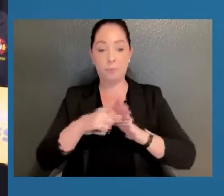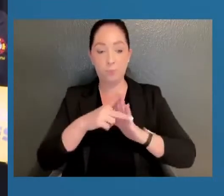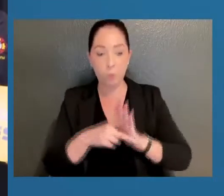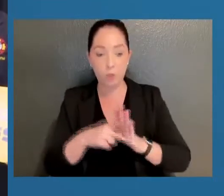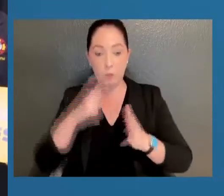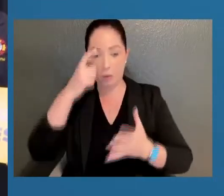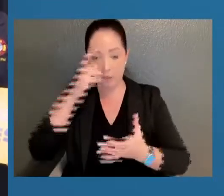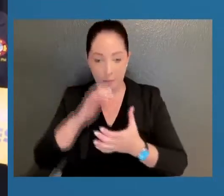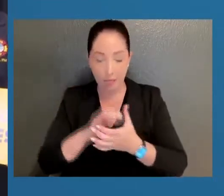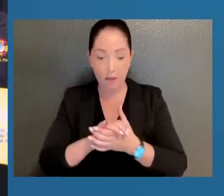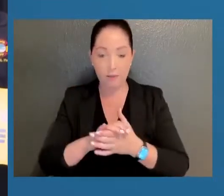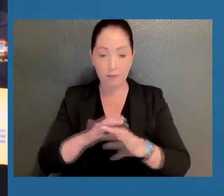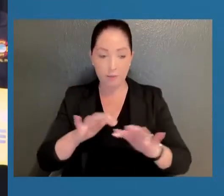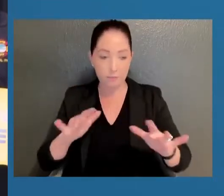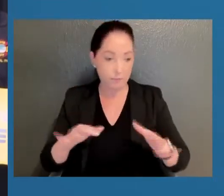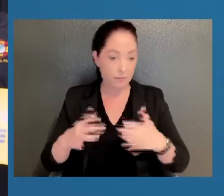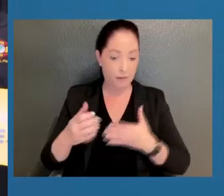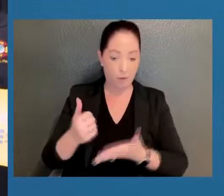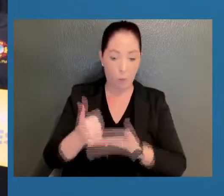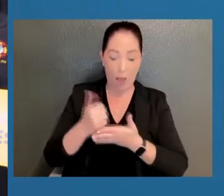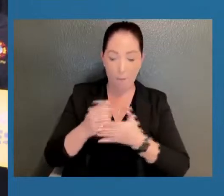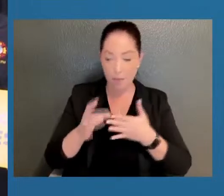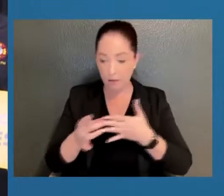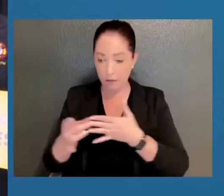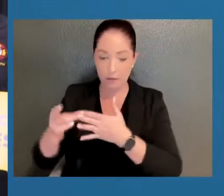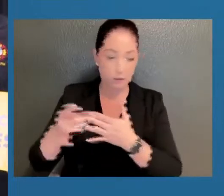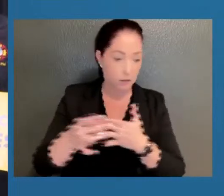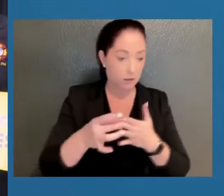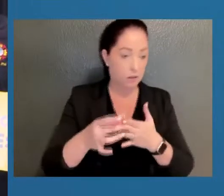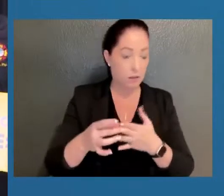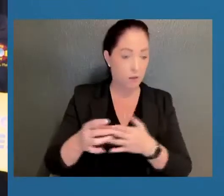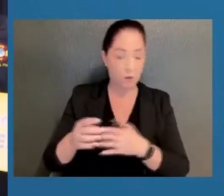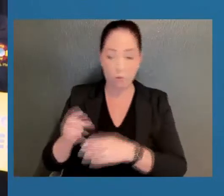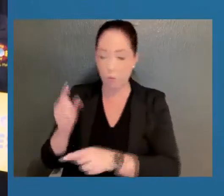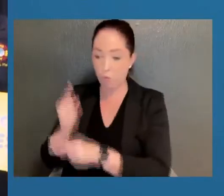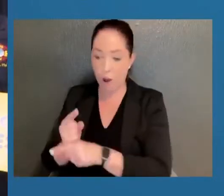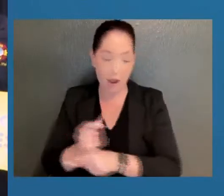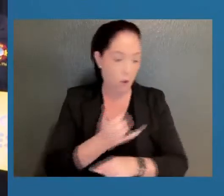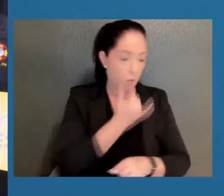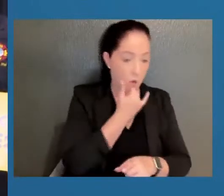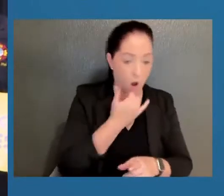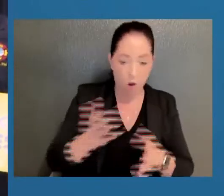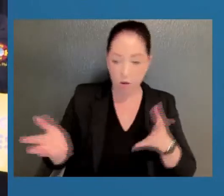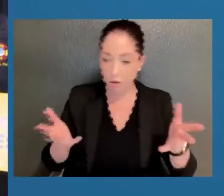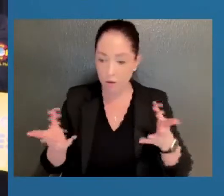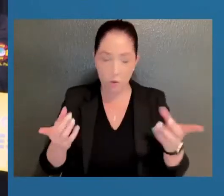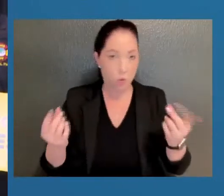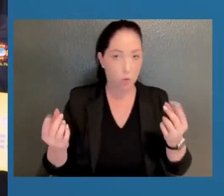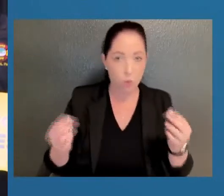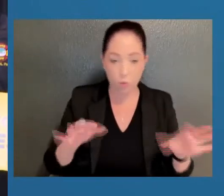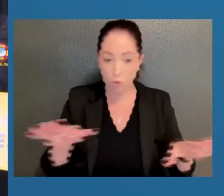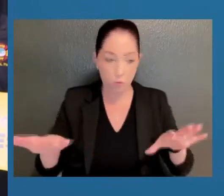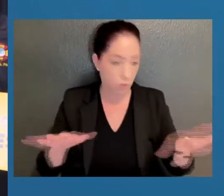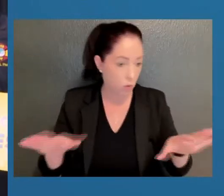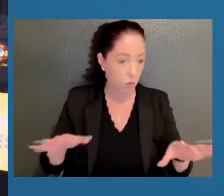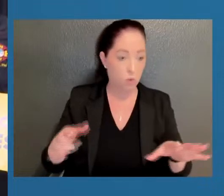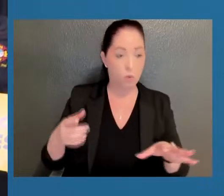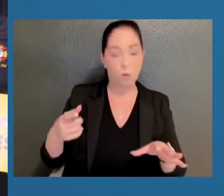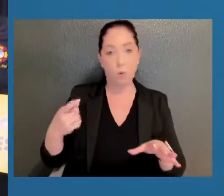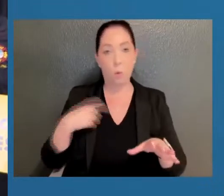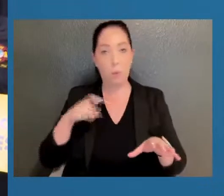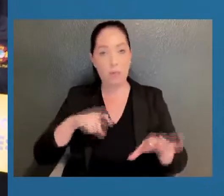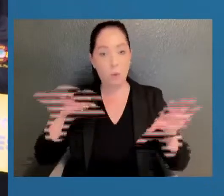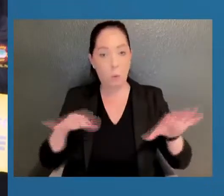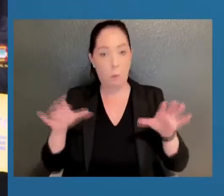distinguishing between right and wrong, making decisions and acting in ways that are considered good, just, and